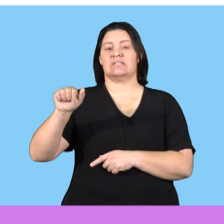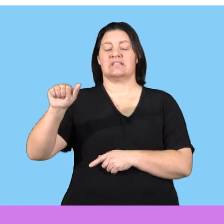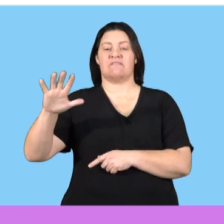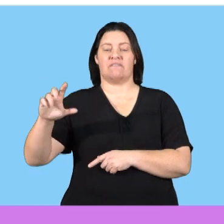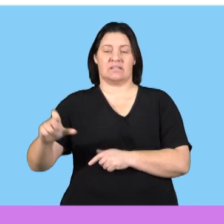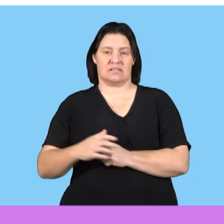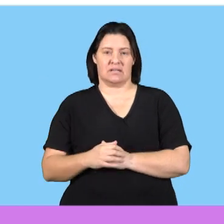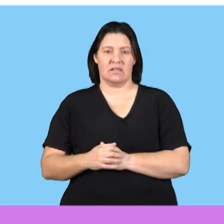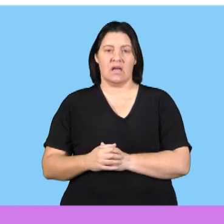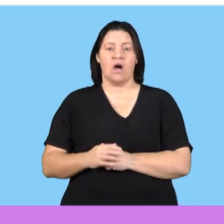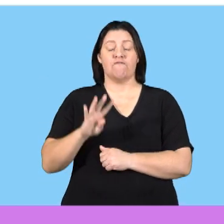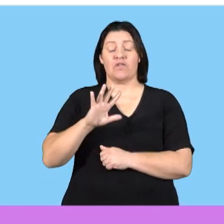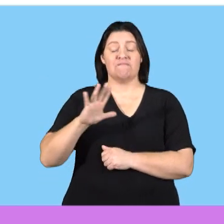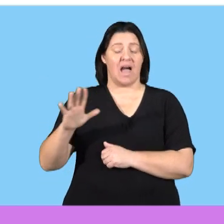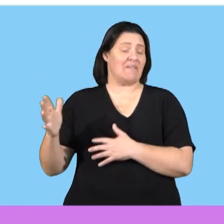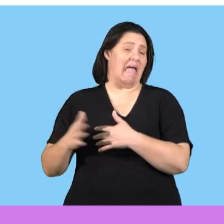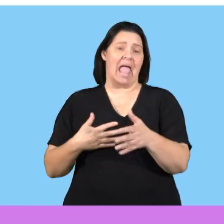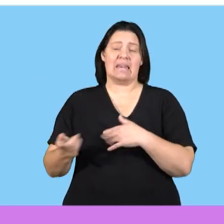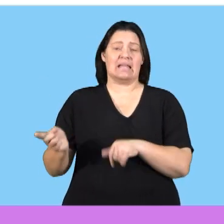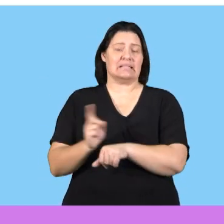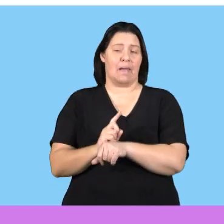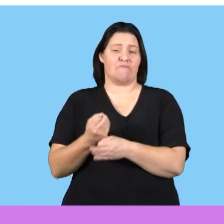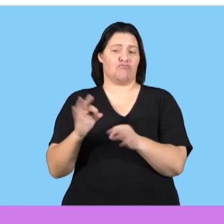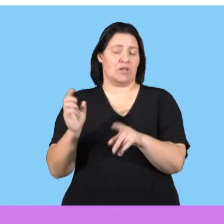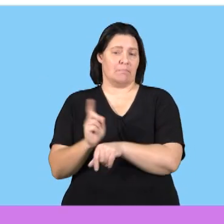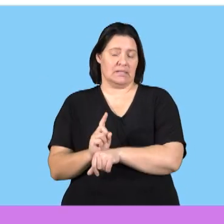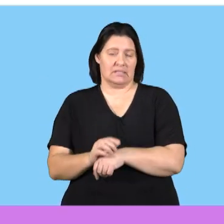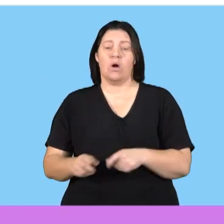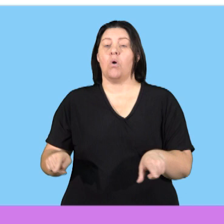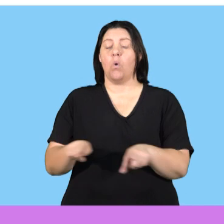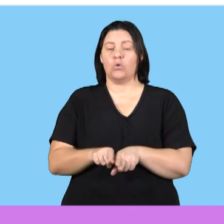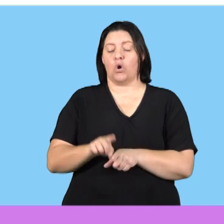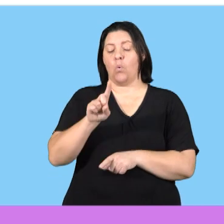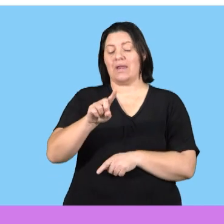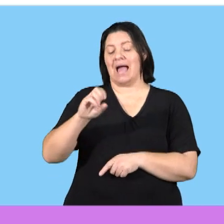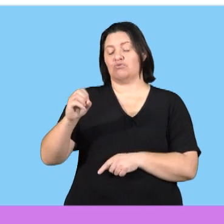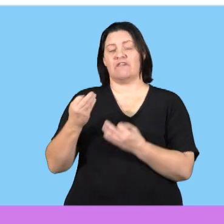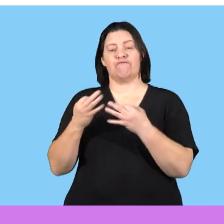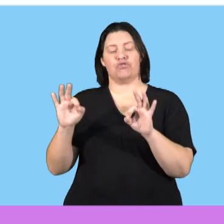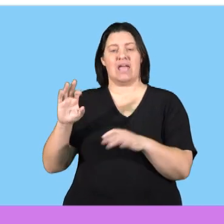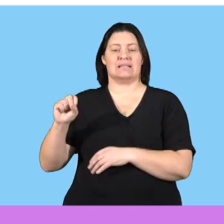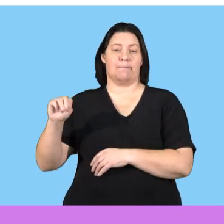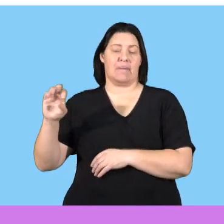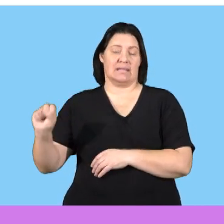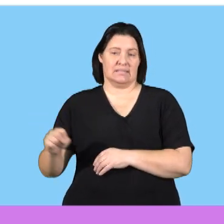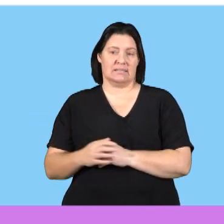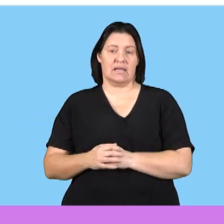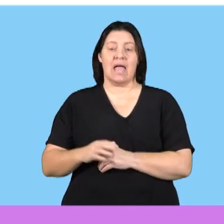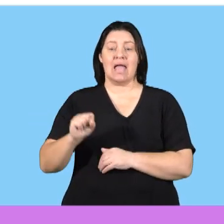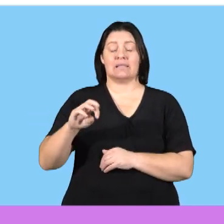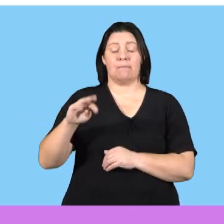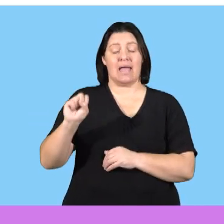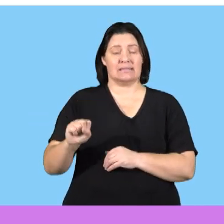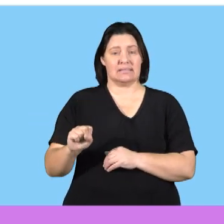You'll get 45 free anytime minutes per month. Also 100 free SMSs. And then SMS